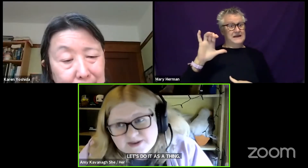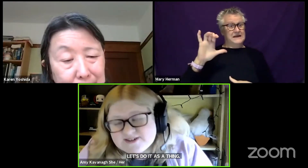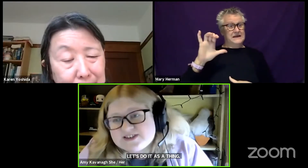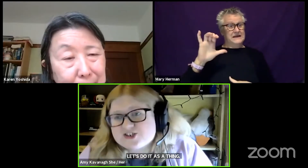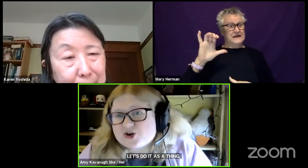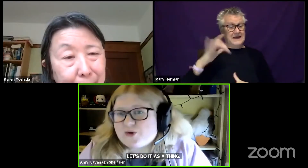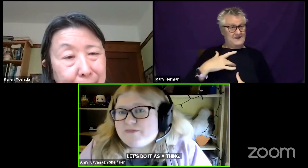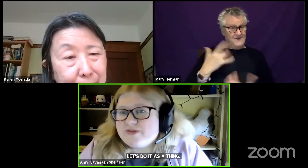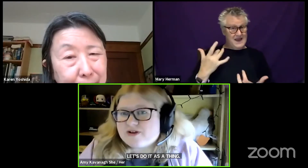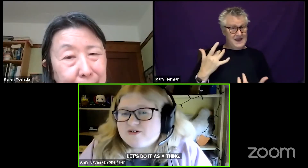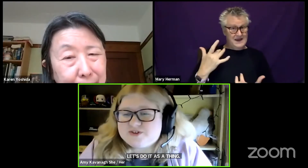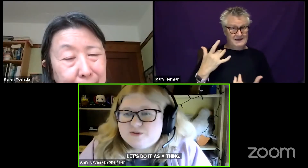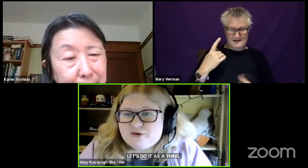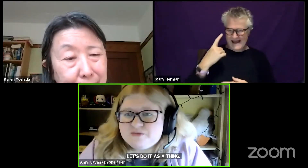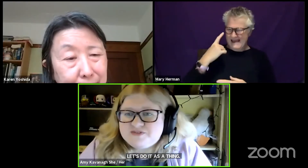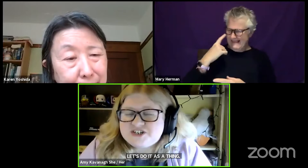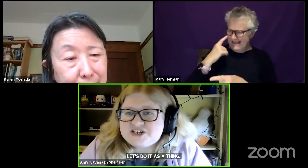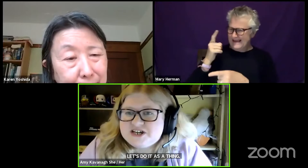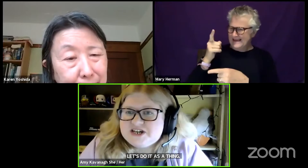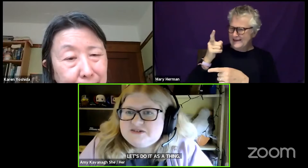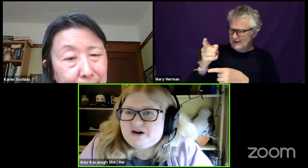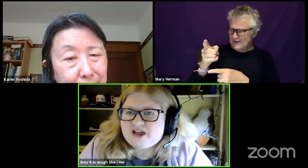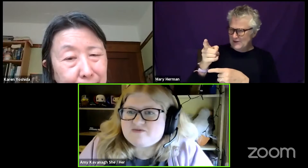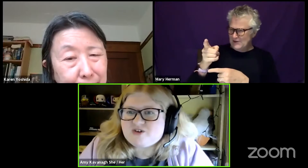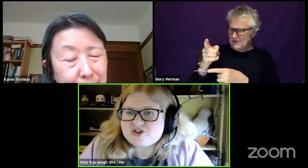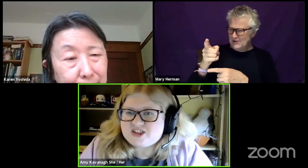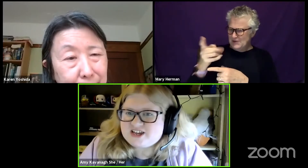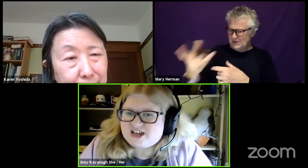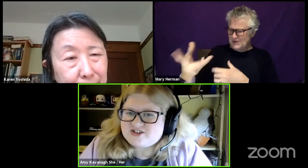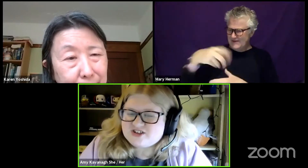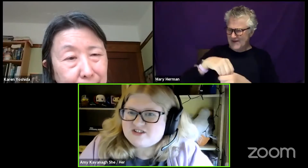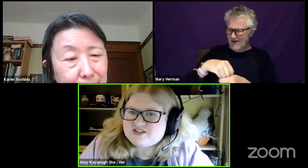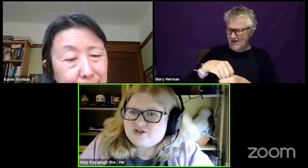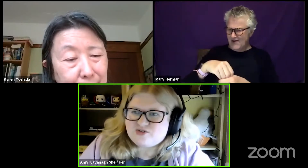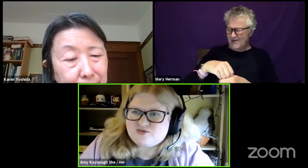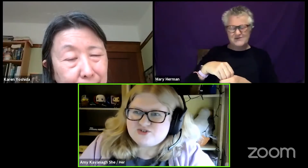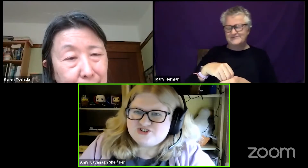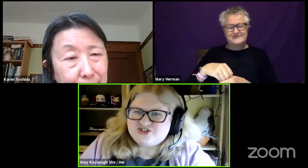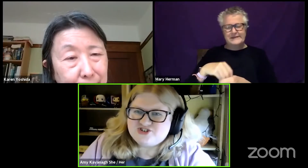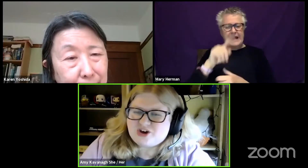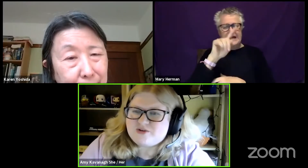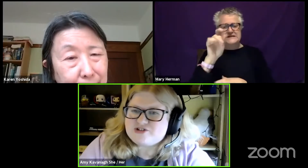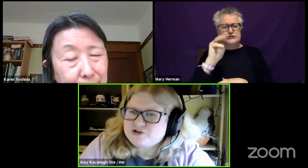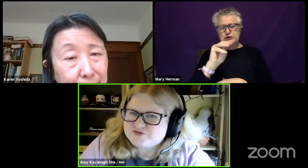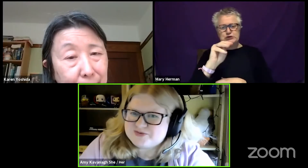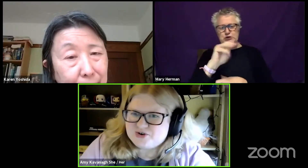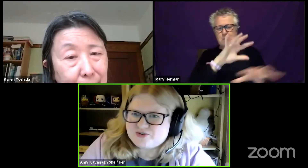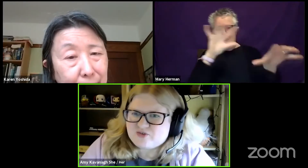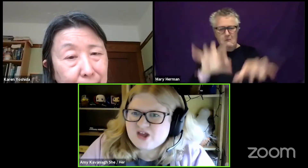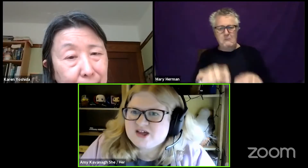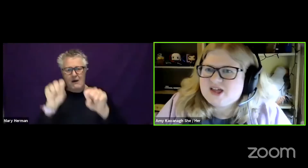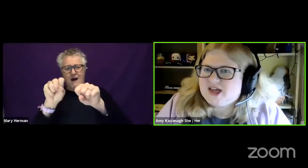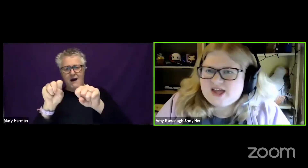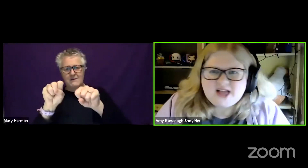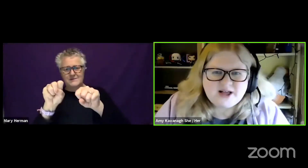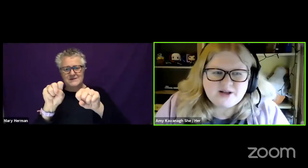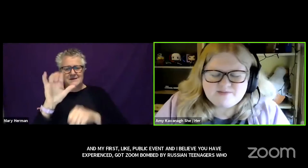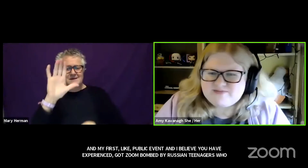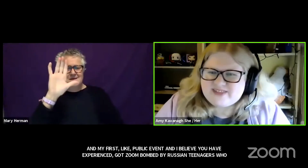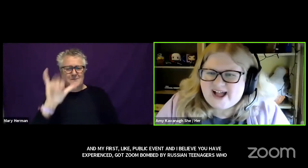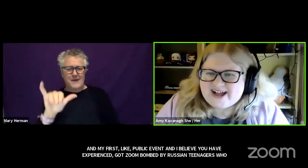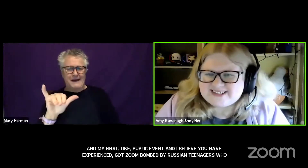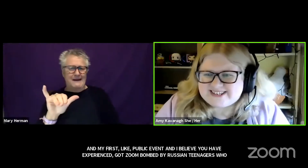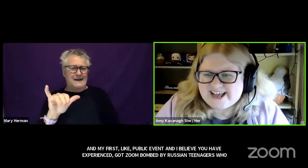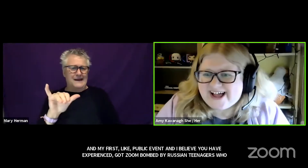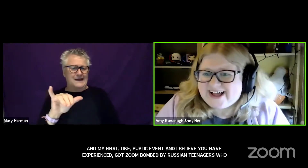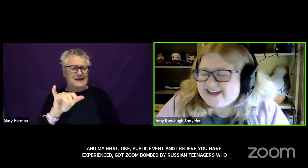you have experienced, got Zoom bombed by Russian teenagers who wanted to show us a lot of pornography.